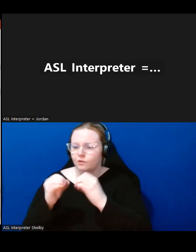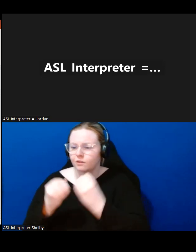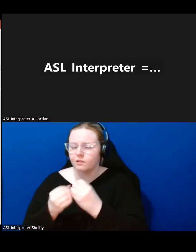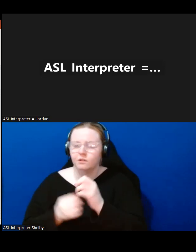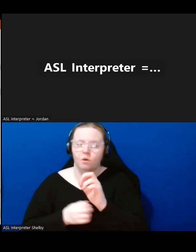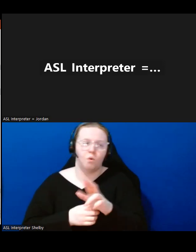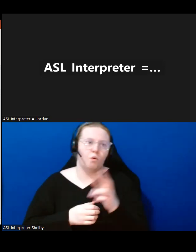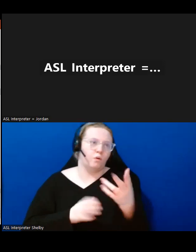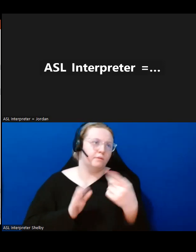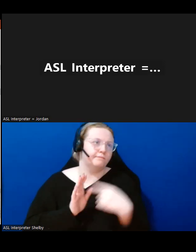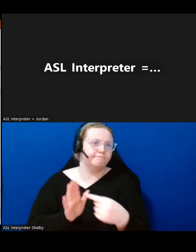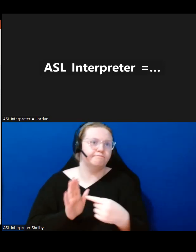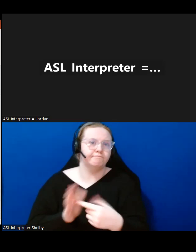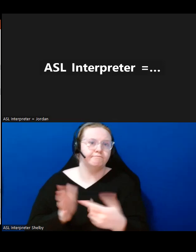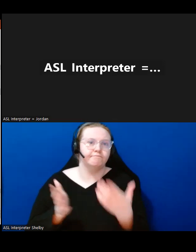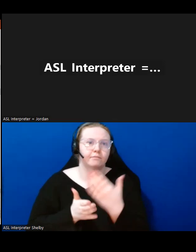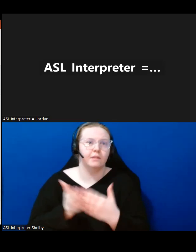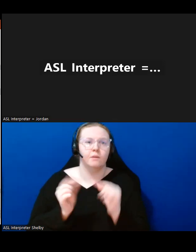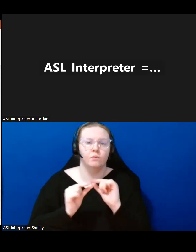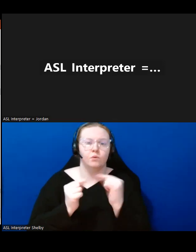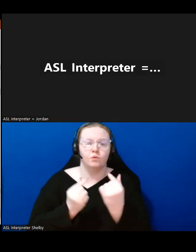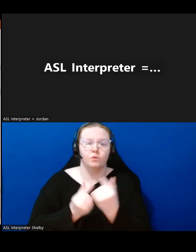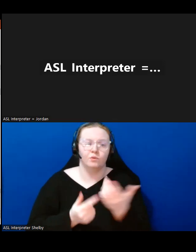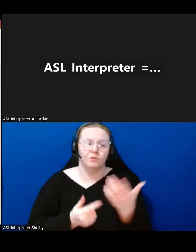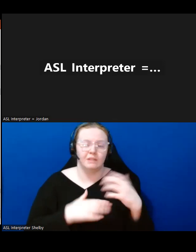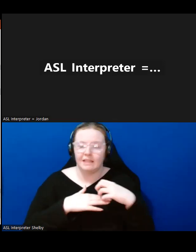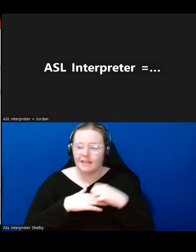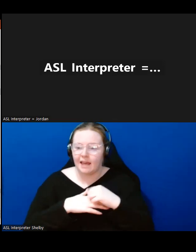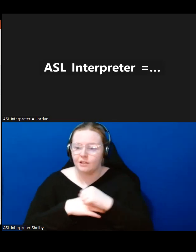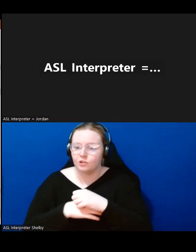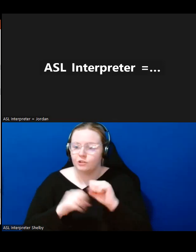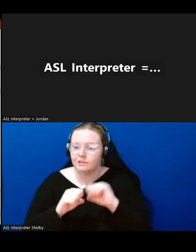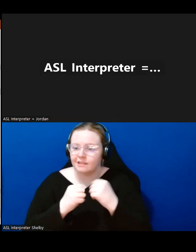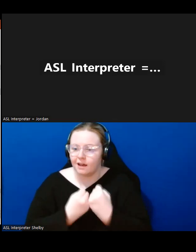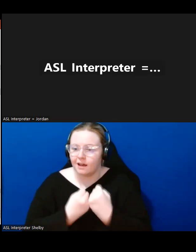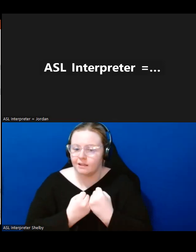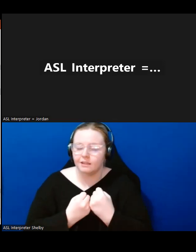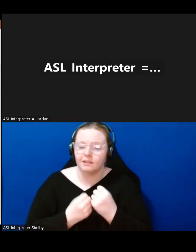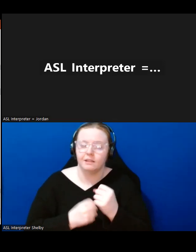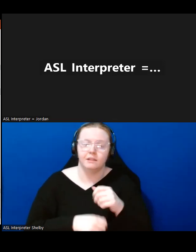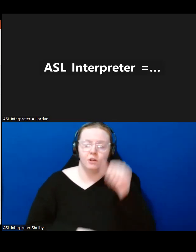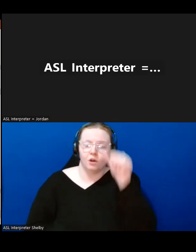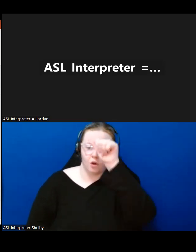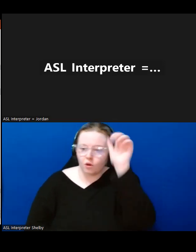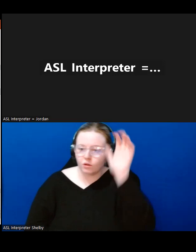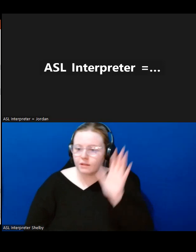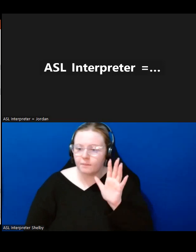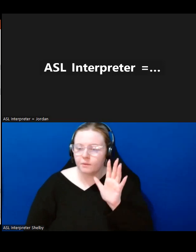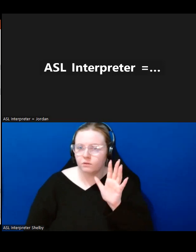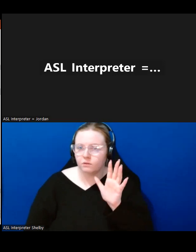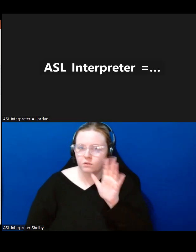the you know, groups like Cancer Society or Alzheimer's Society, like fit under